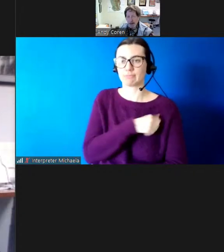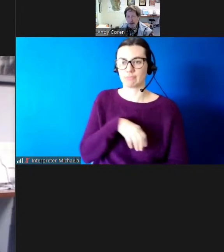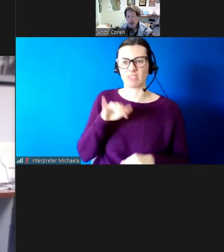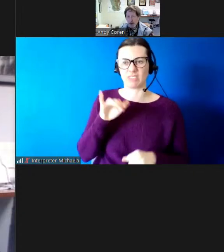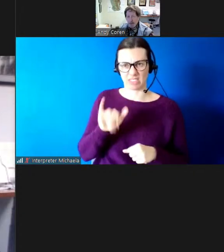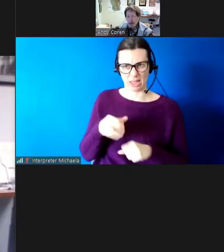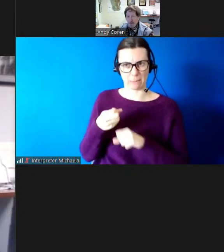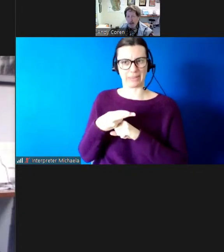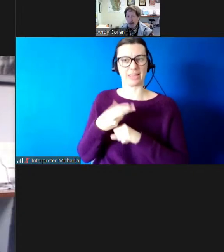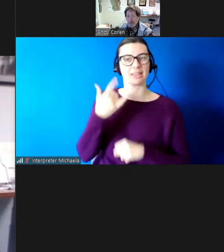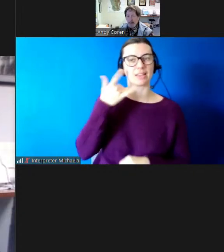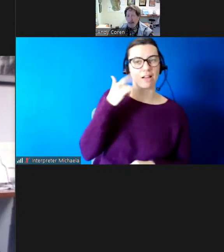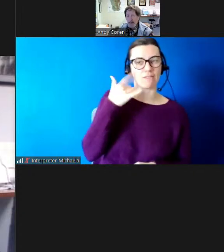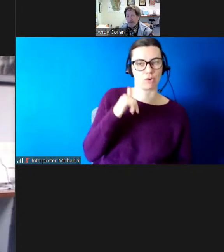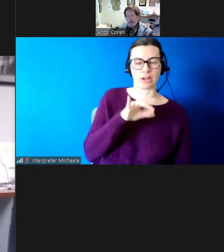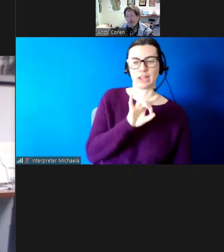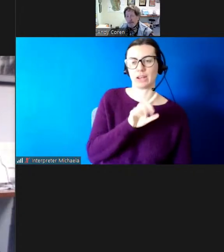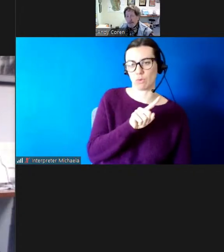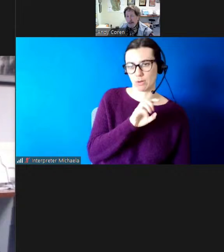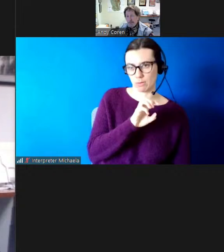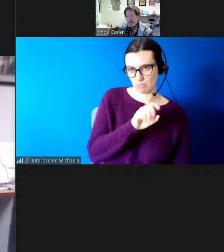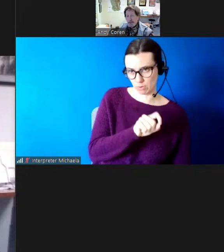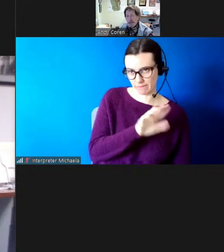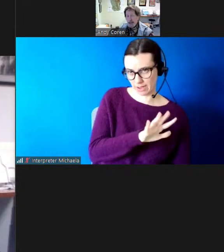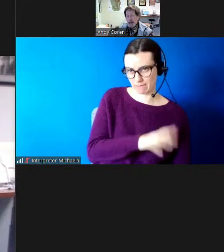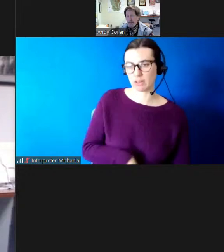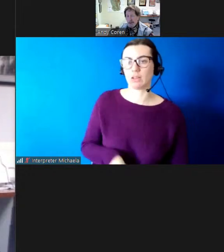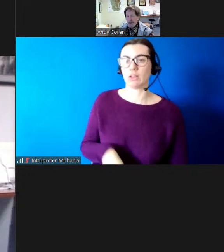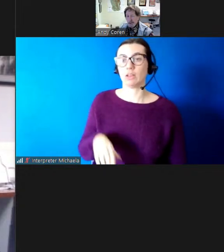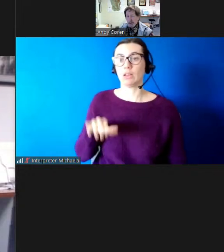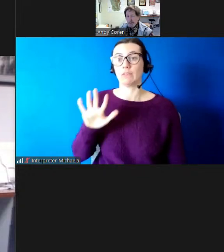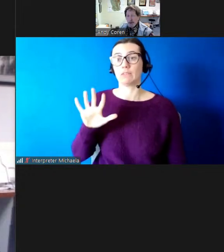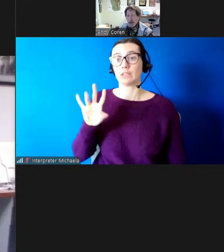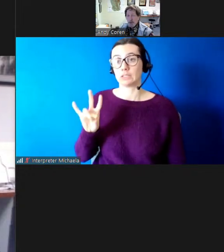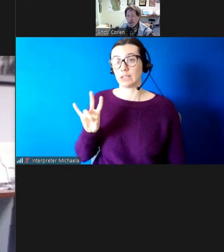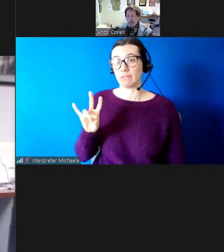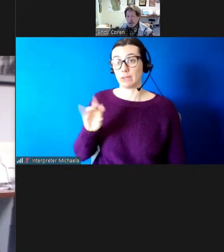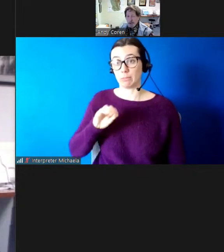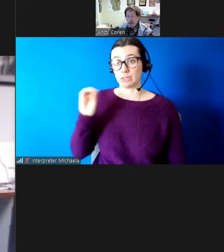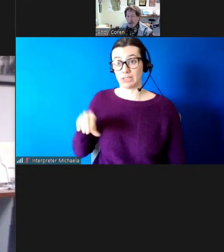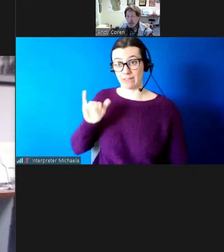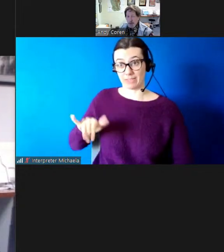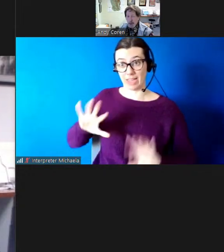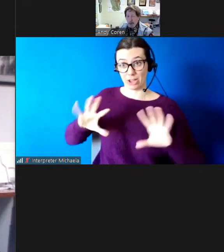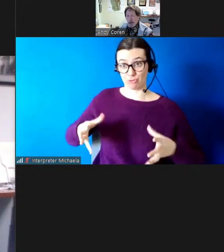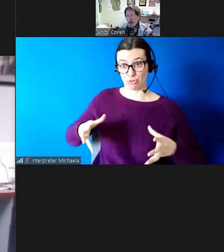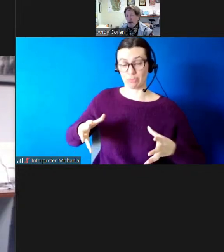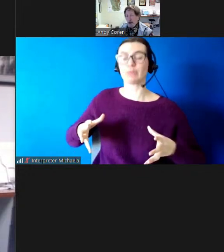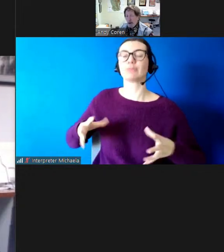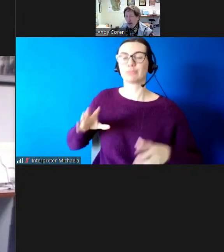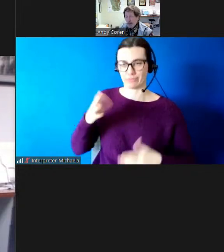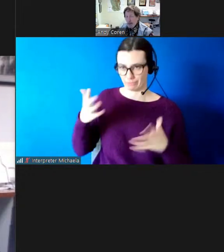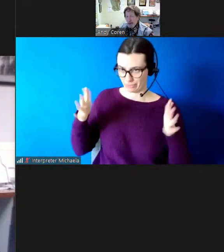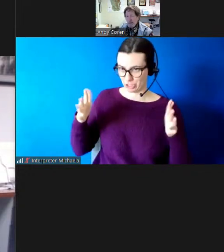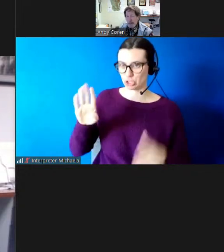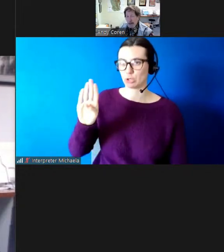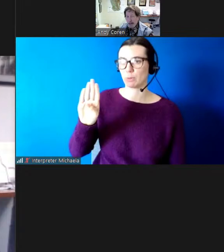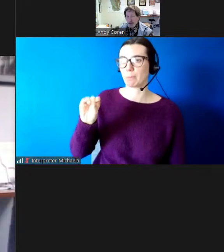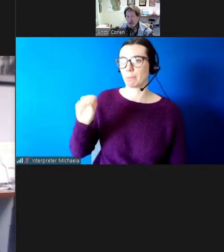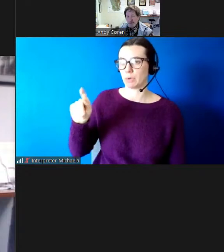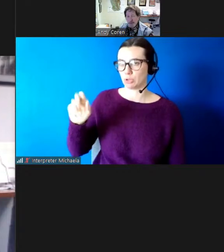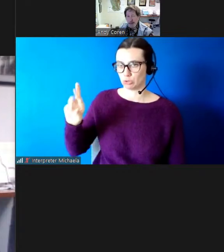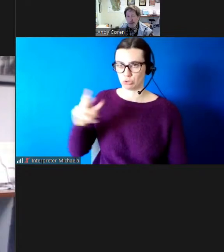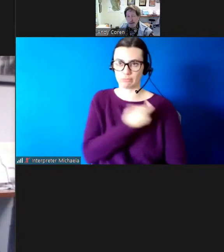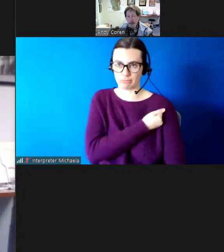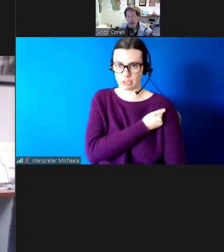California at 81.5, and 57% of this group was boosted as well. All other of the